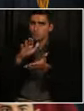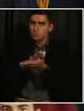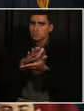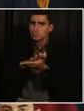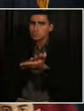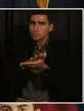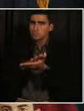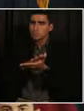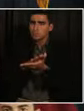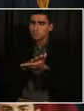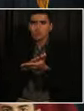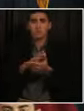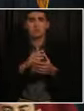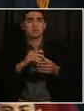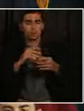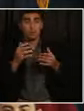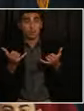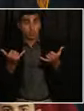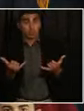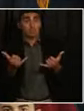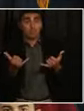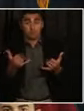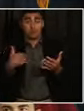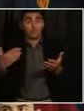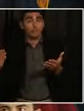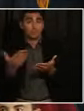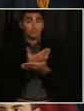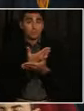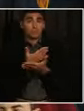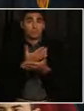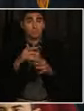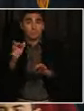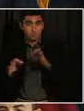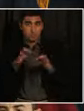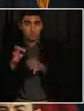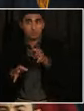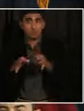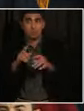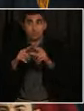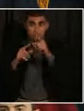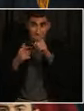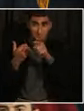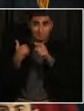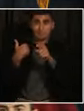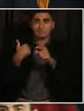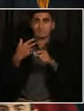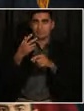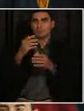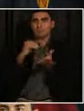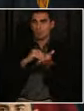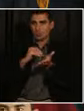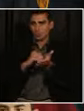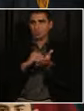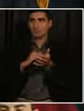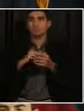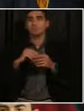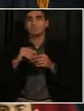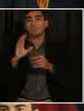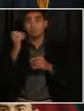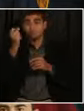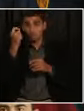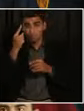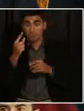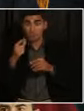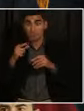today. There's new guidance that went out from that Dr. Hurley and others worked on. How that is implemented is up to